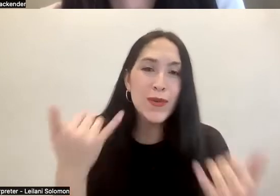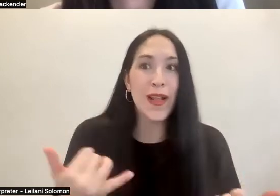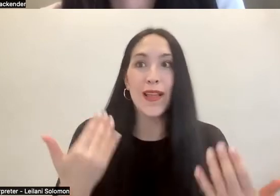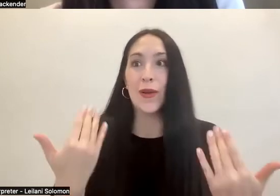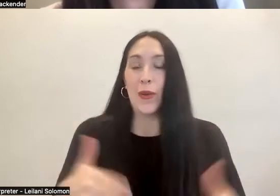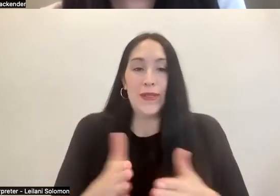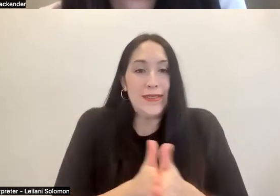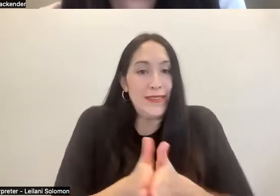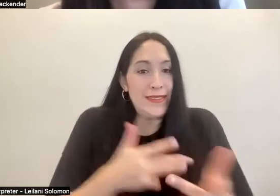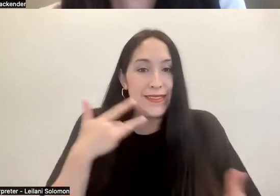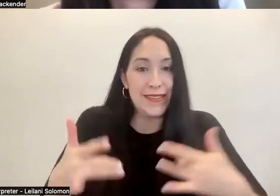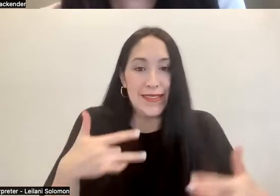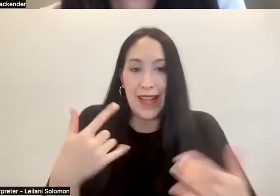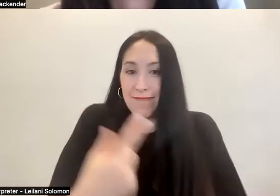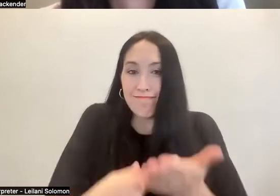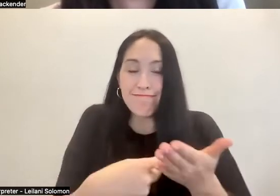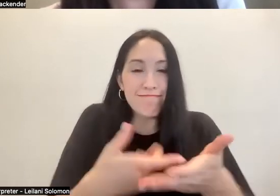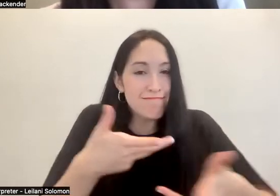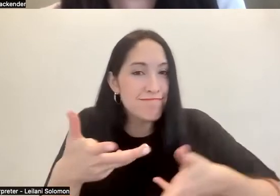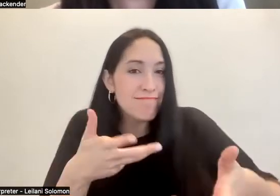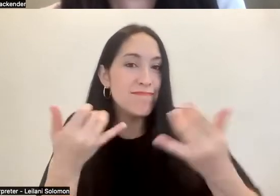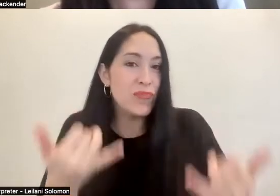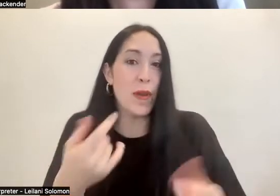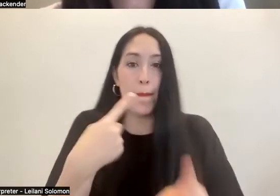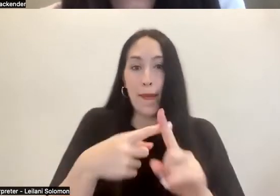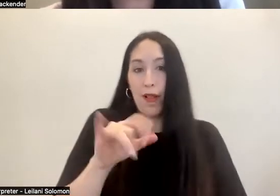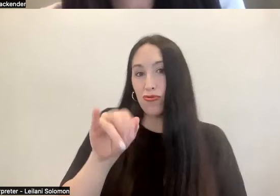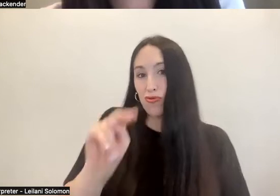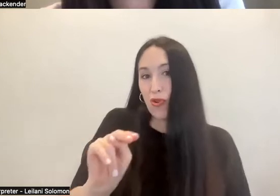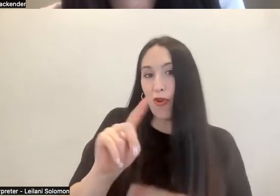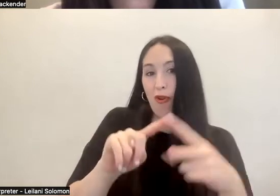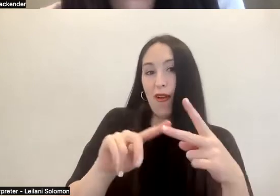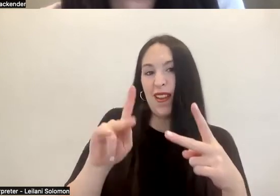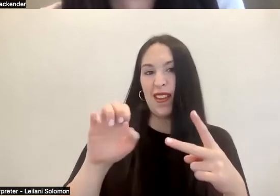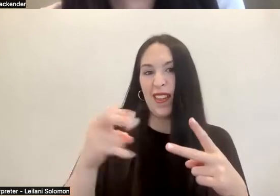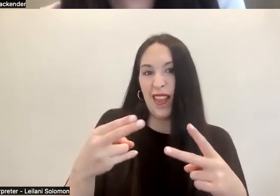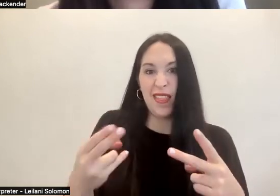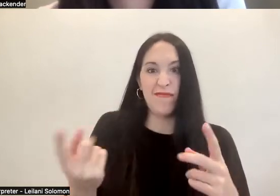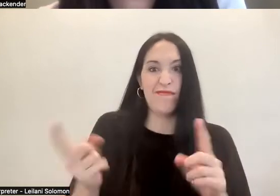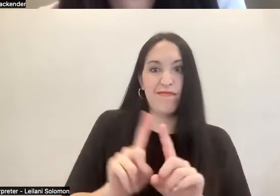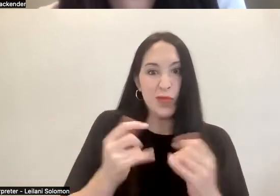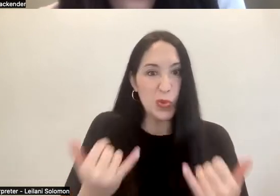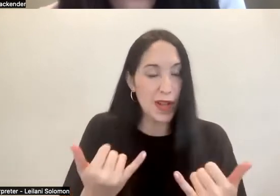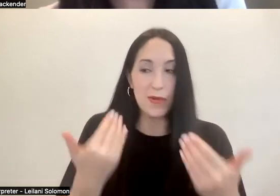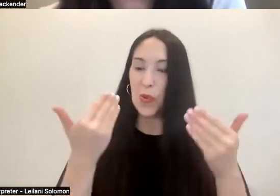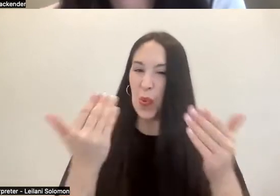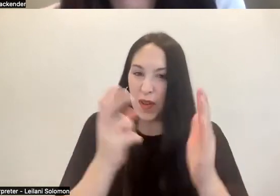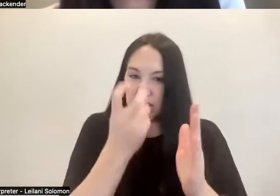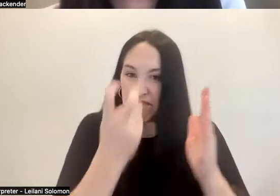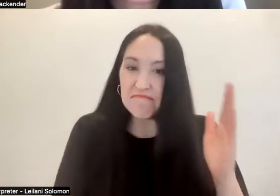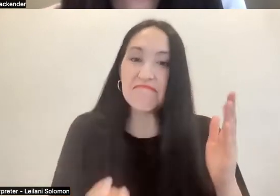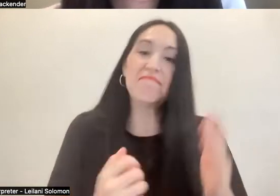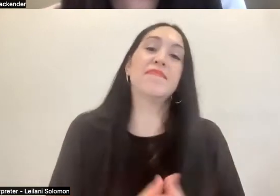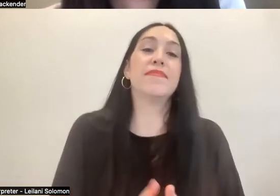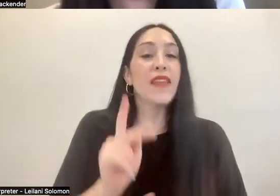this conversation and to have both John and Keith with us. So let's go ahead and dive right in. So Keith, let's kind of start